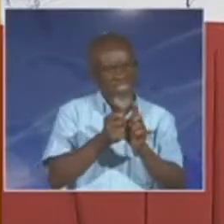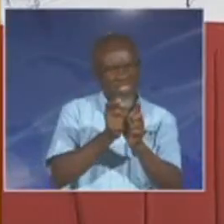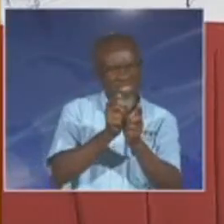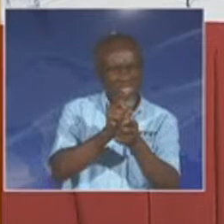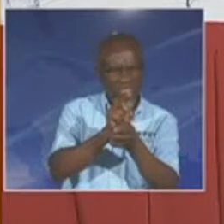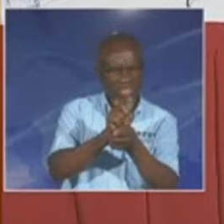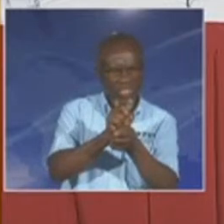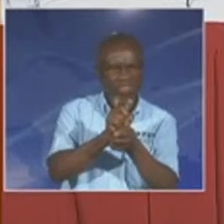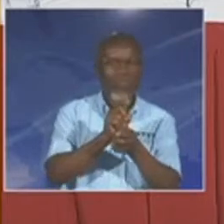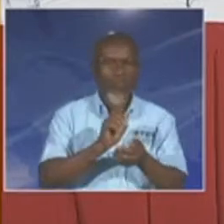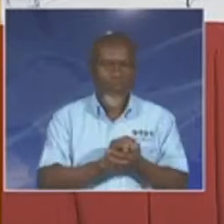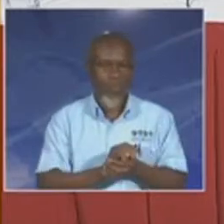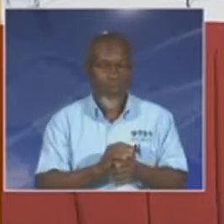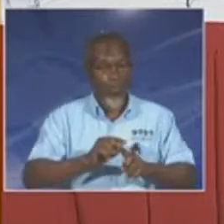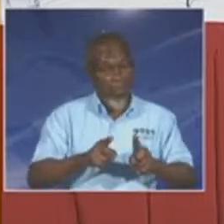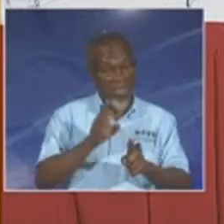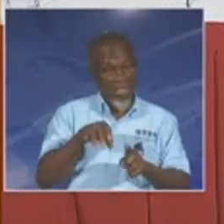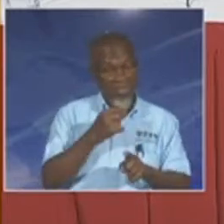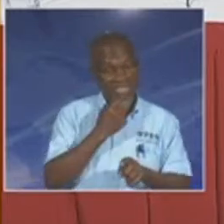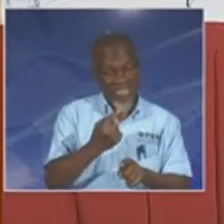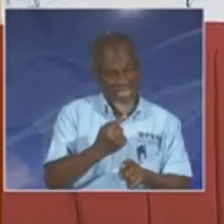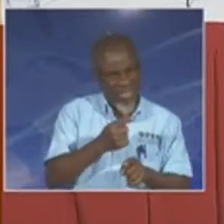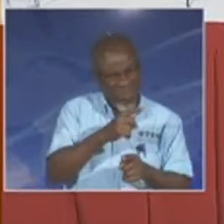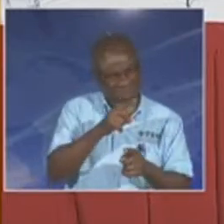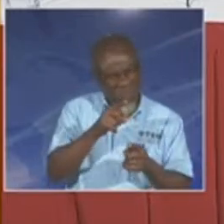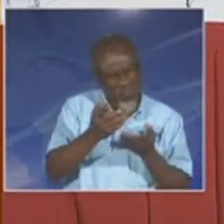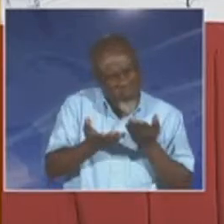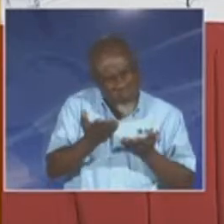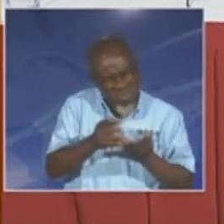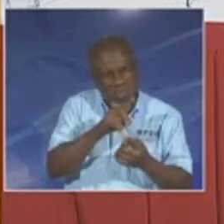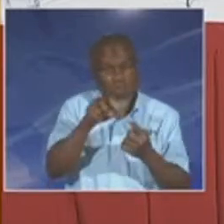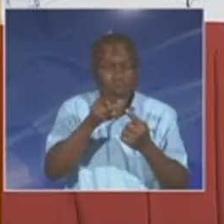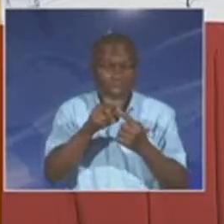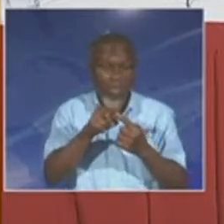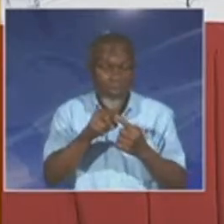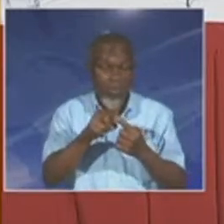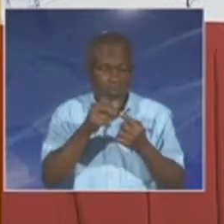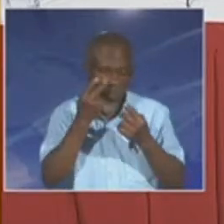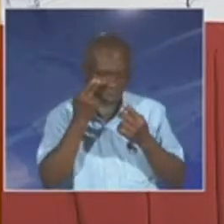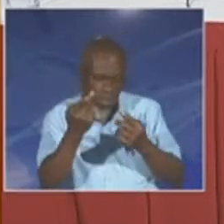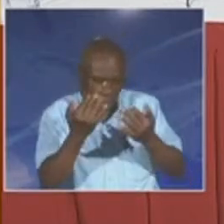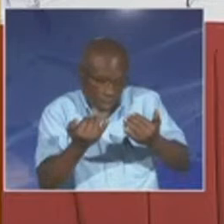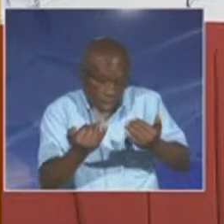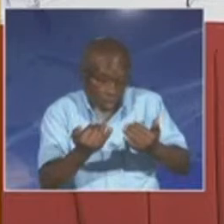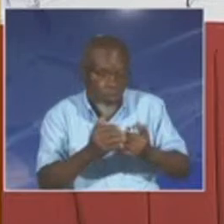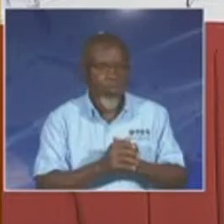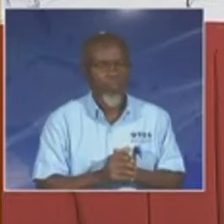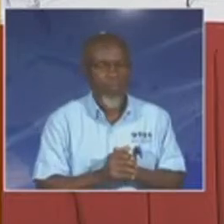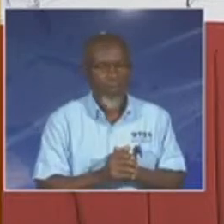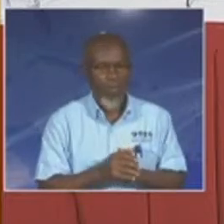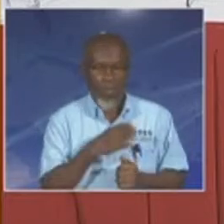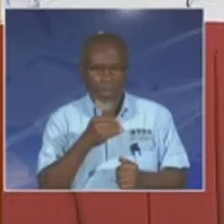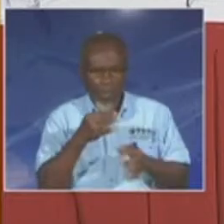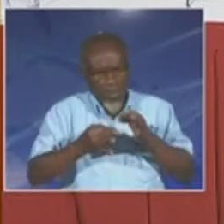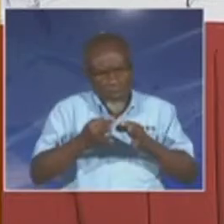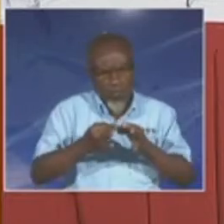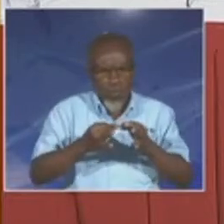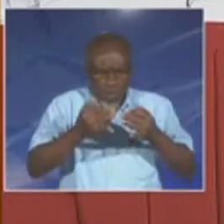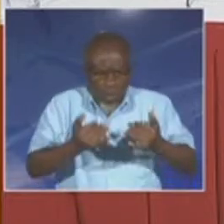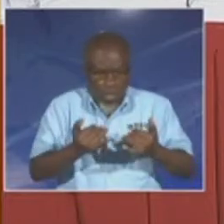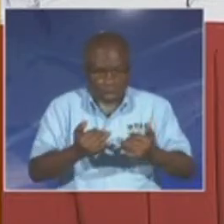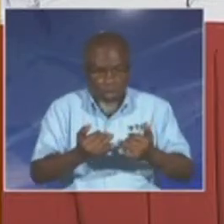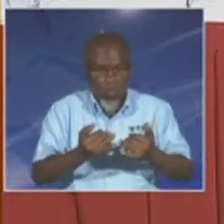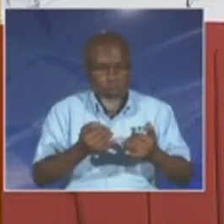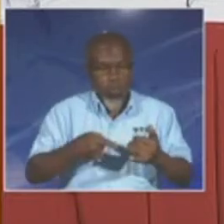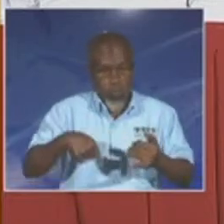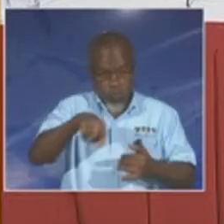can you perhaps give a projection based on the current trends? And are we also still in the third